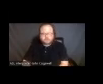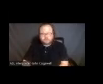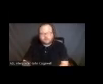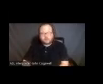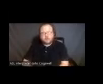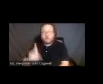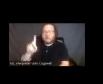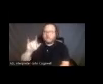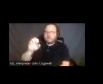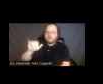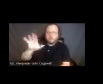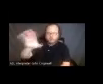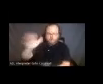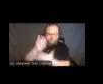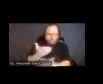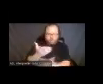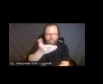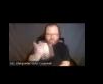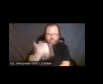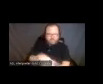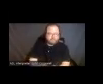Daisy, there's your part.